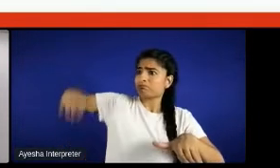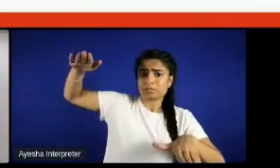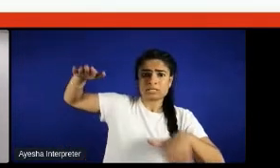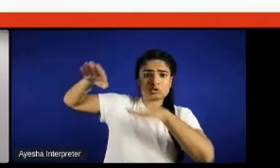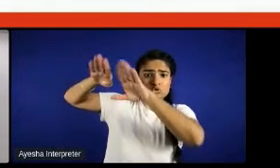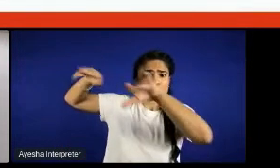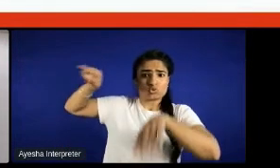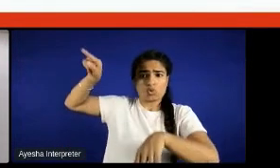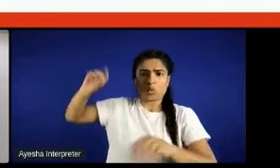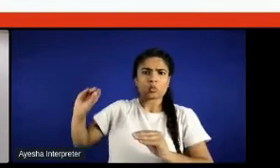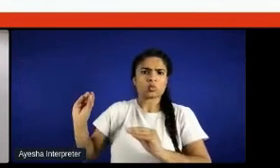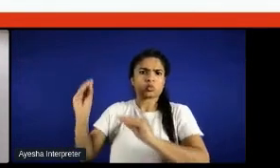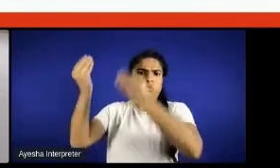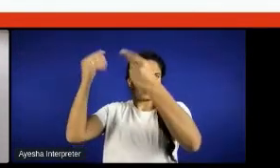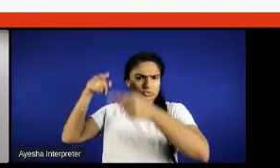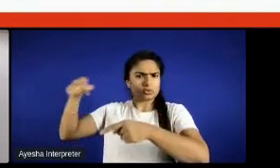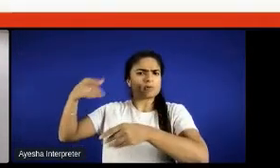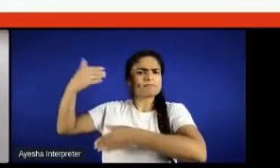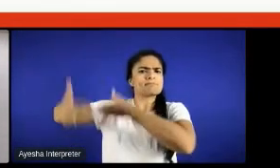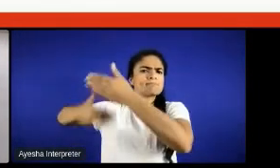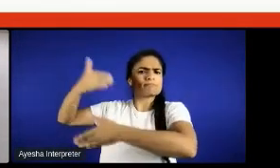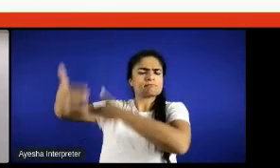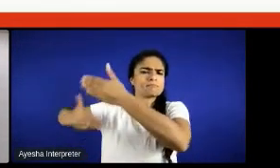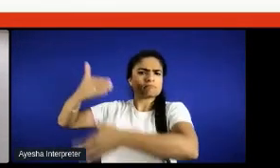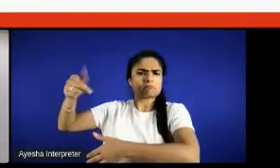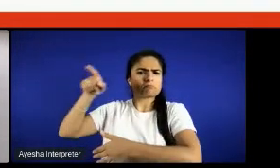the recreational activity,